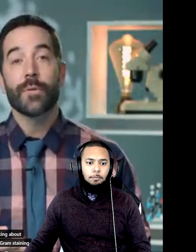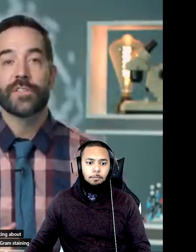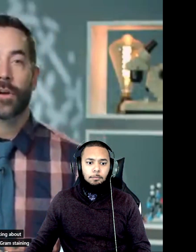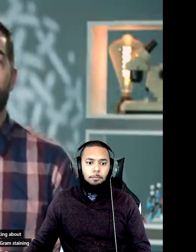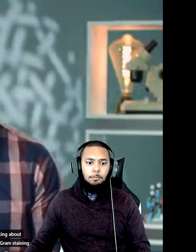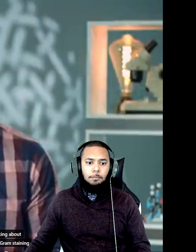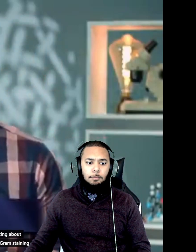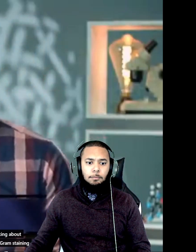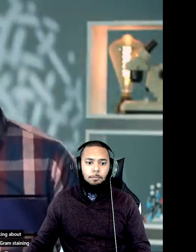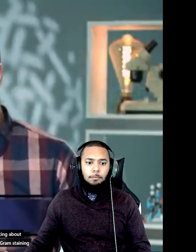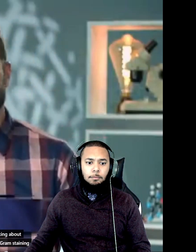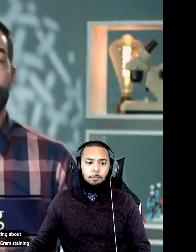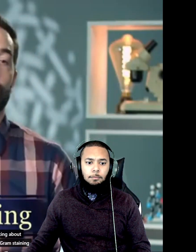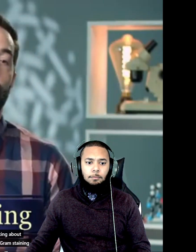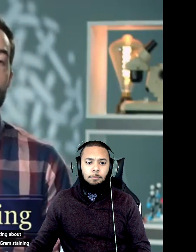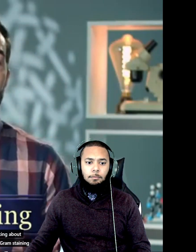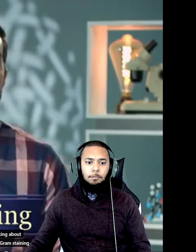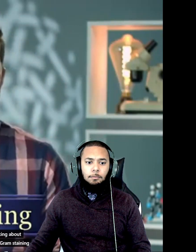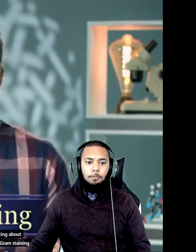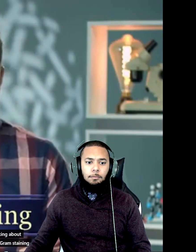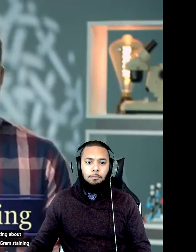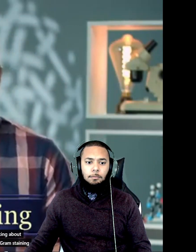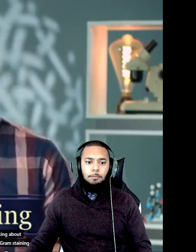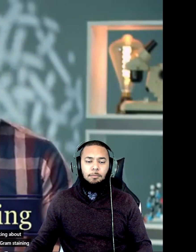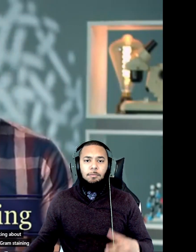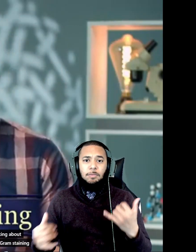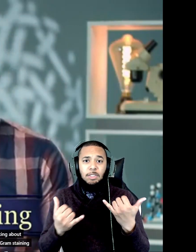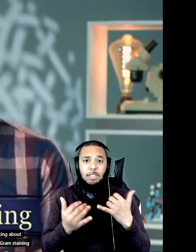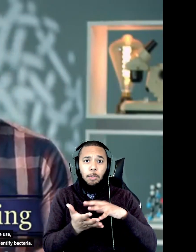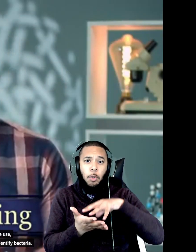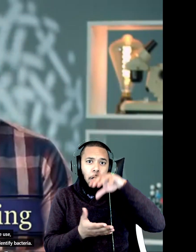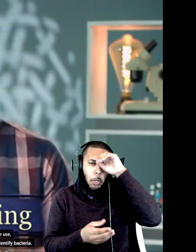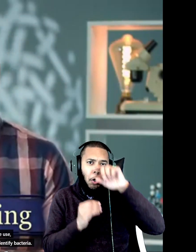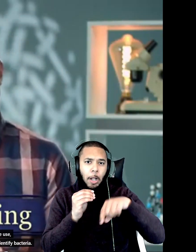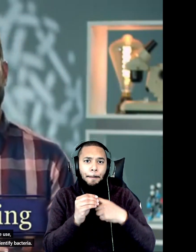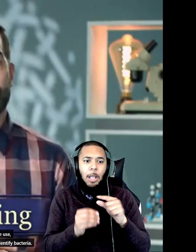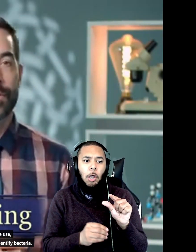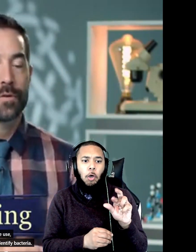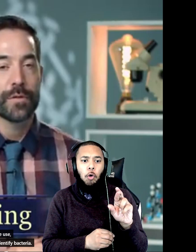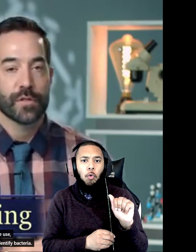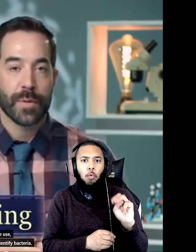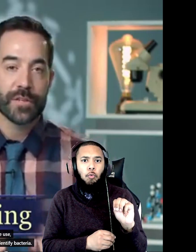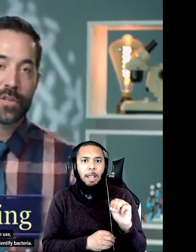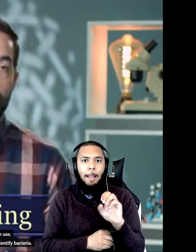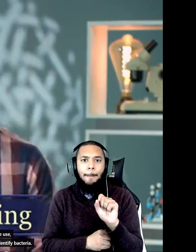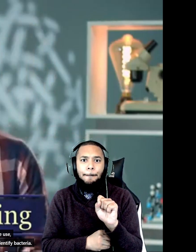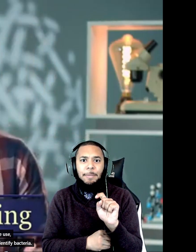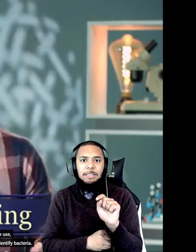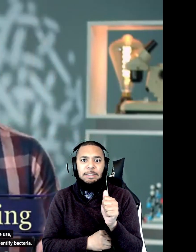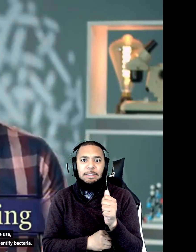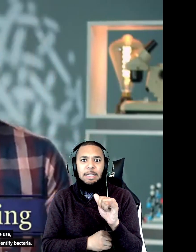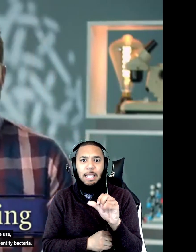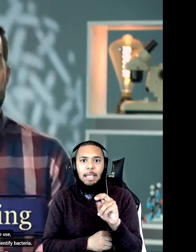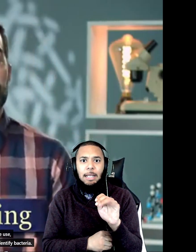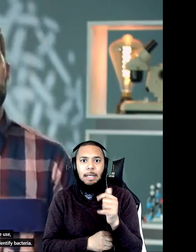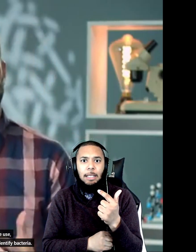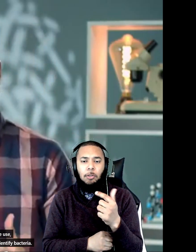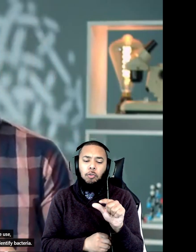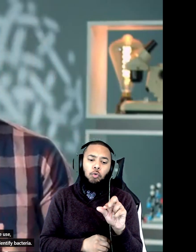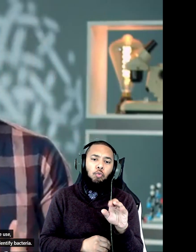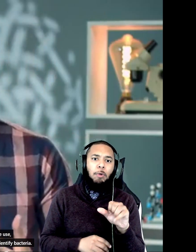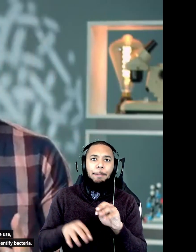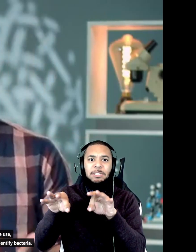Today we're going to be talking about the process of gram staining. Gram staining is a technique that we use, especially in microbiology,